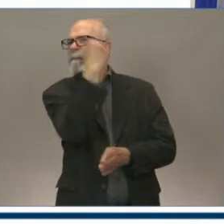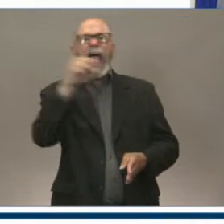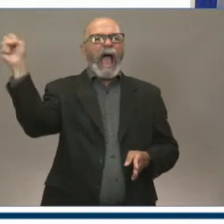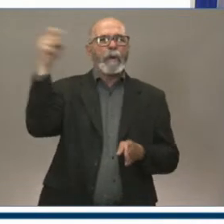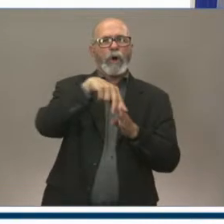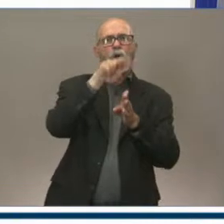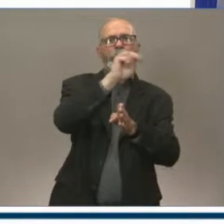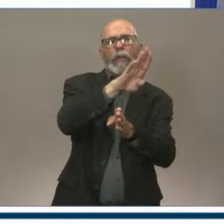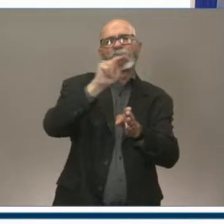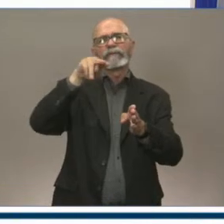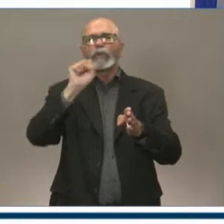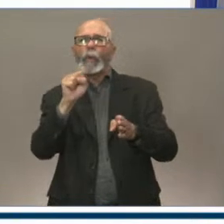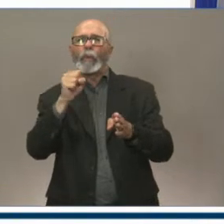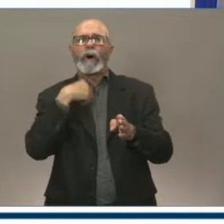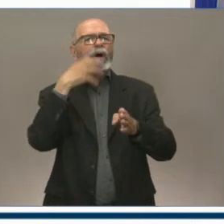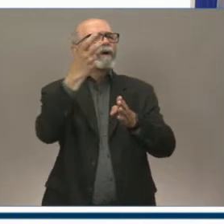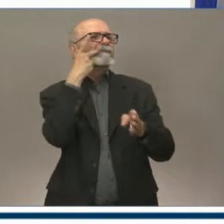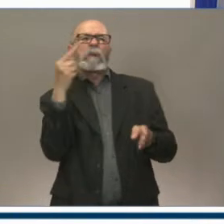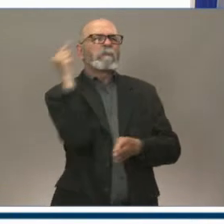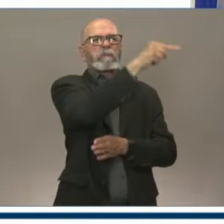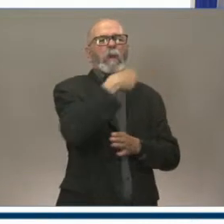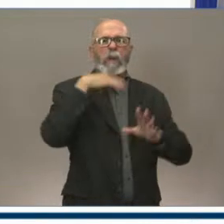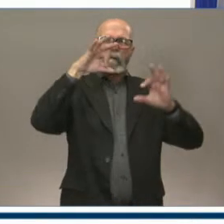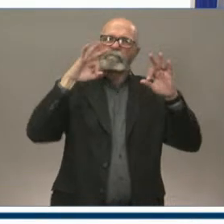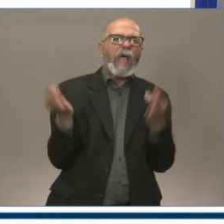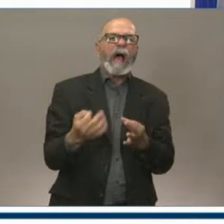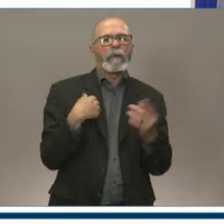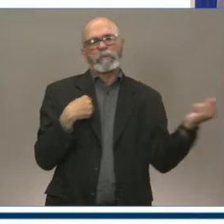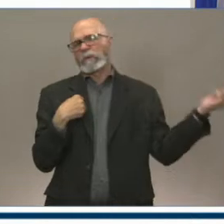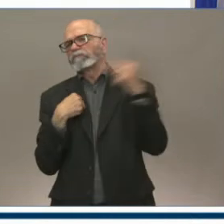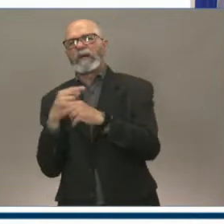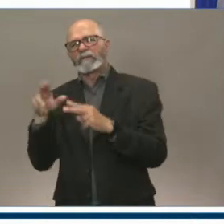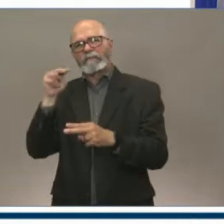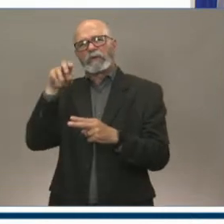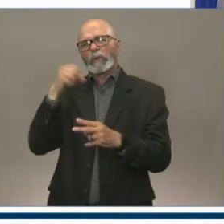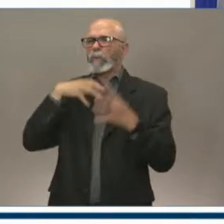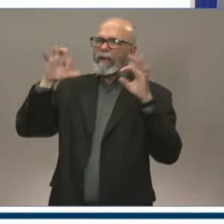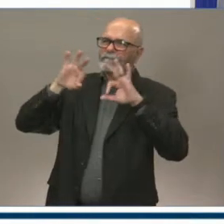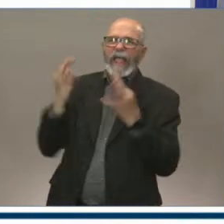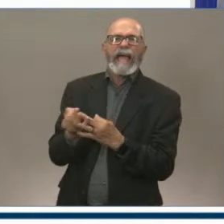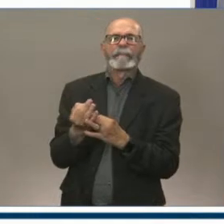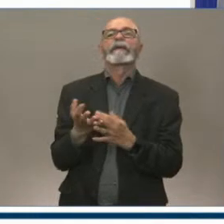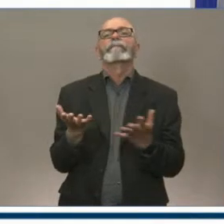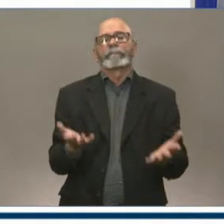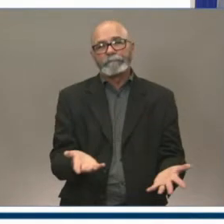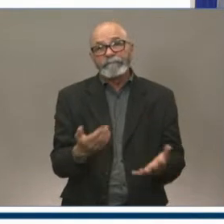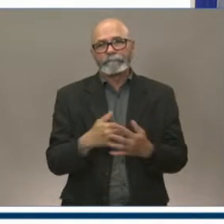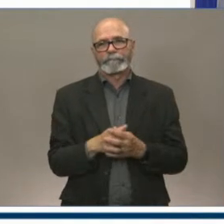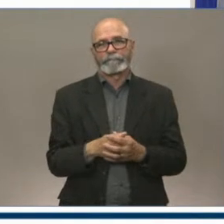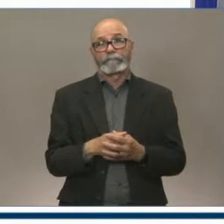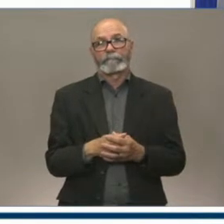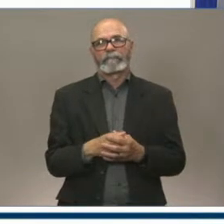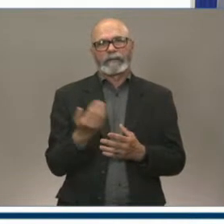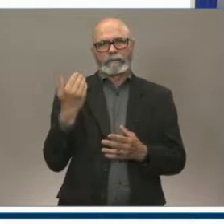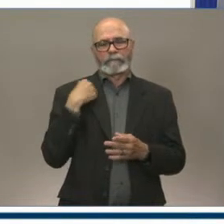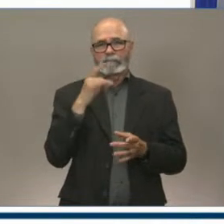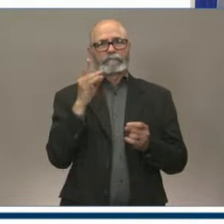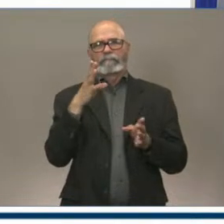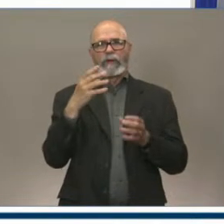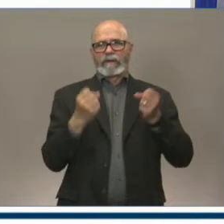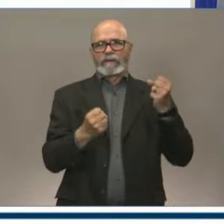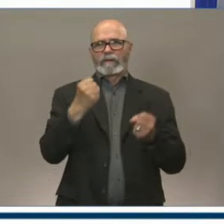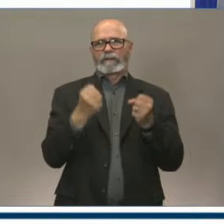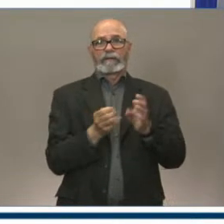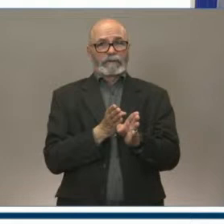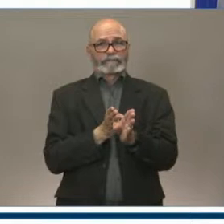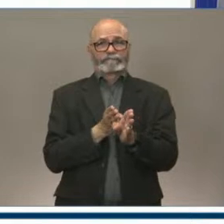members in each other's province. And understanding the measures that were announced today, and last Sunday there was a blockade. We actually closed the border for more than